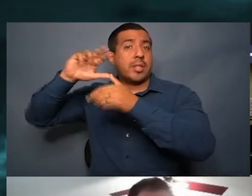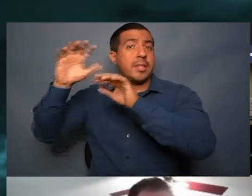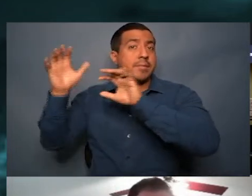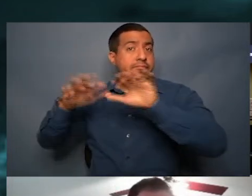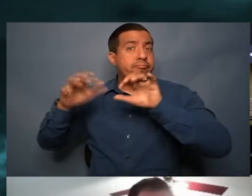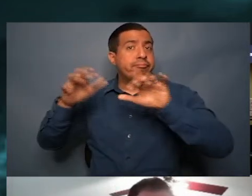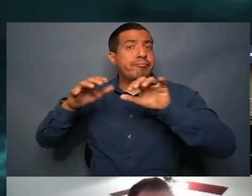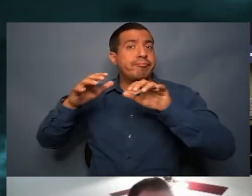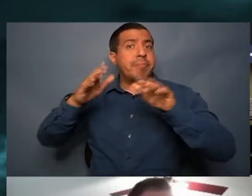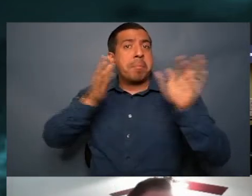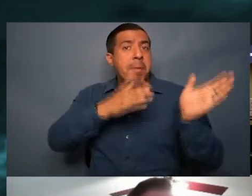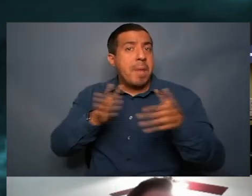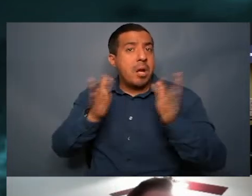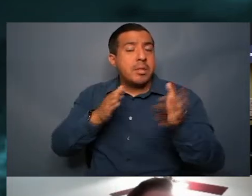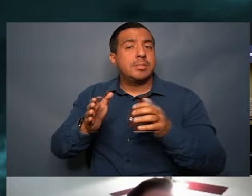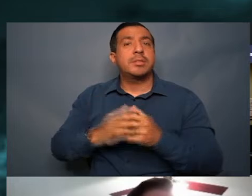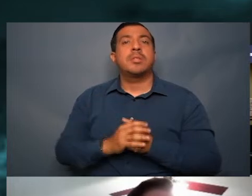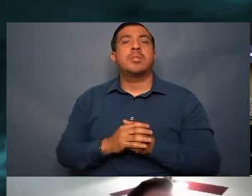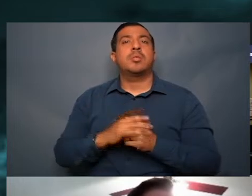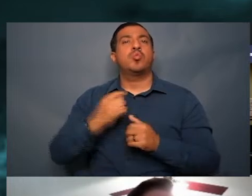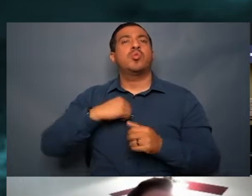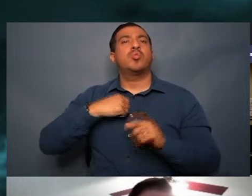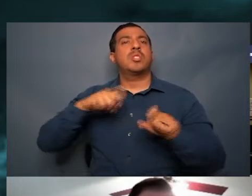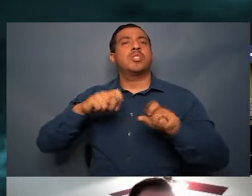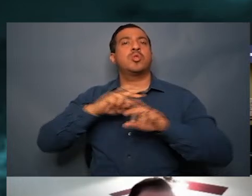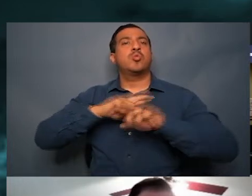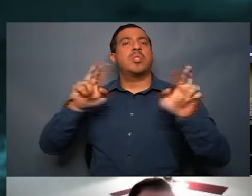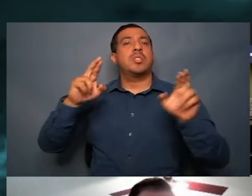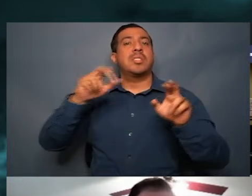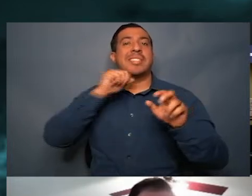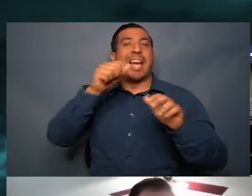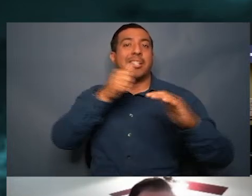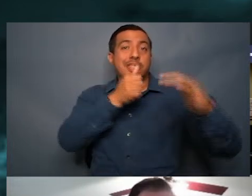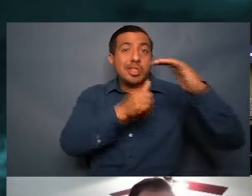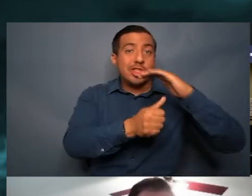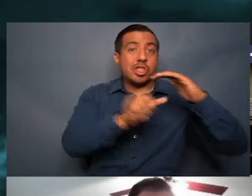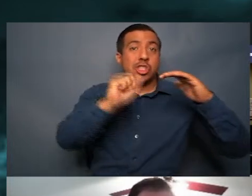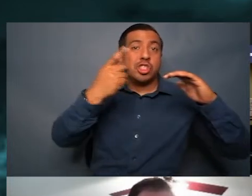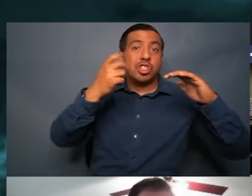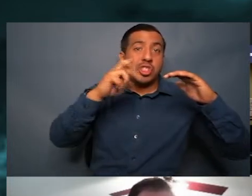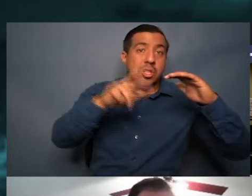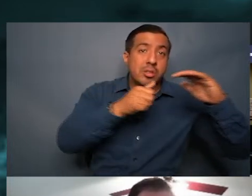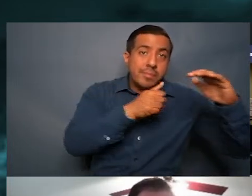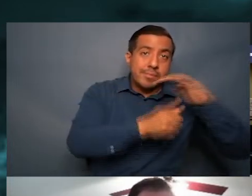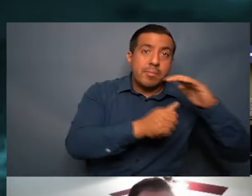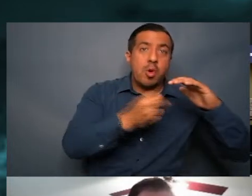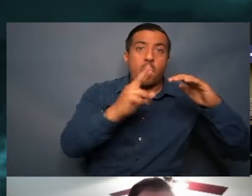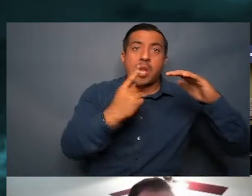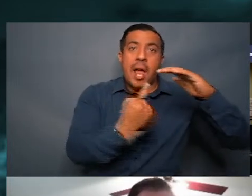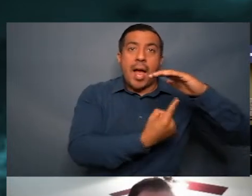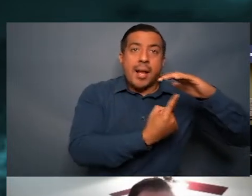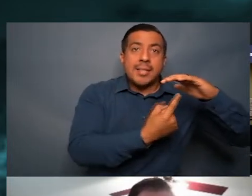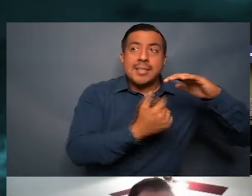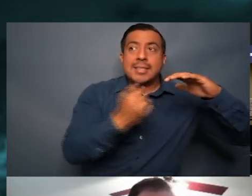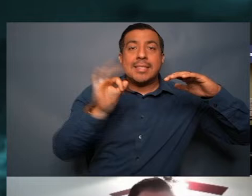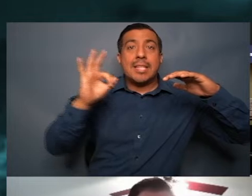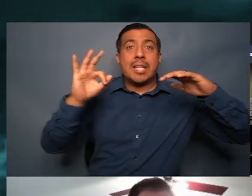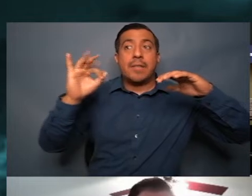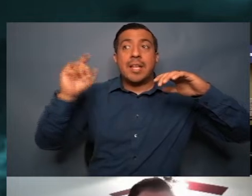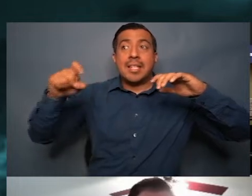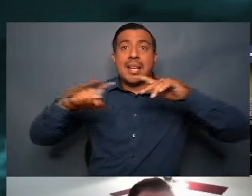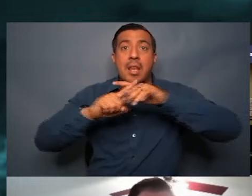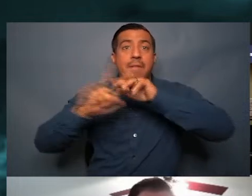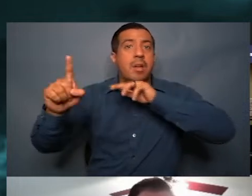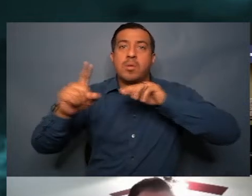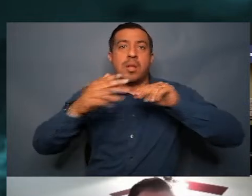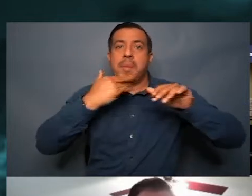expect for non-congregate sheltering, trying to keep isolation and keep the public safe if we have to evacuate.